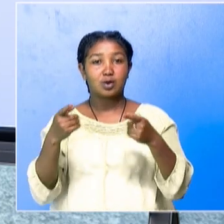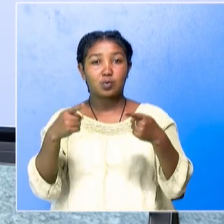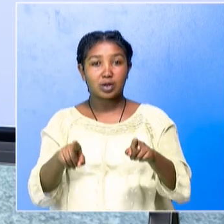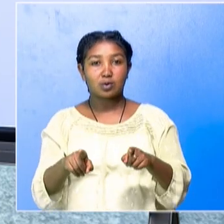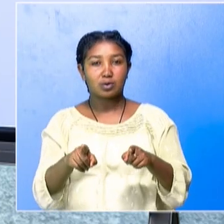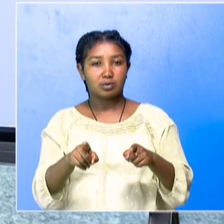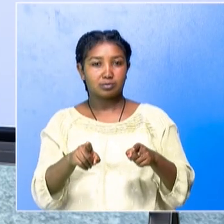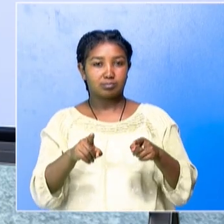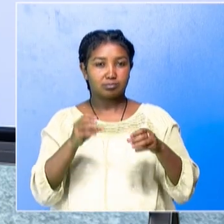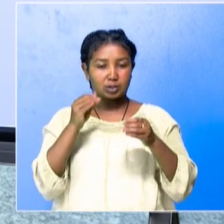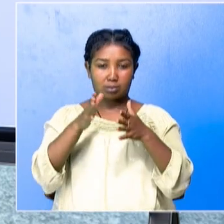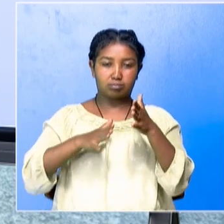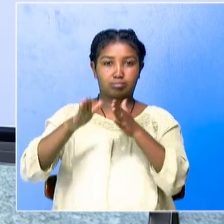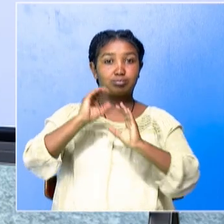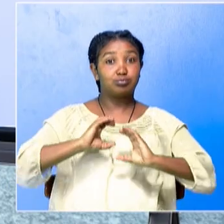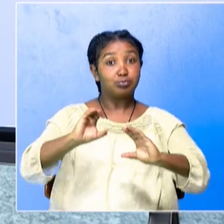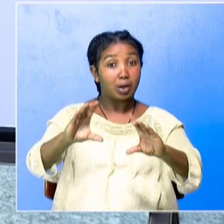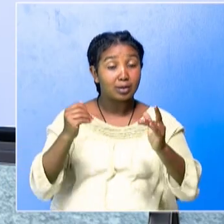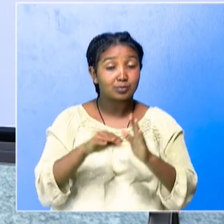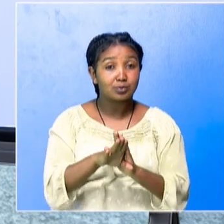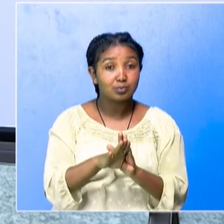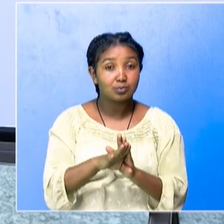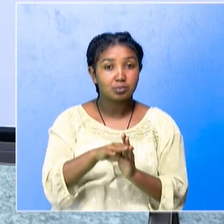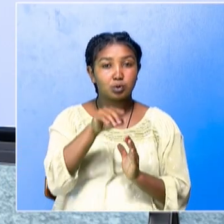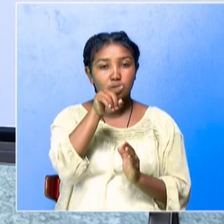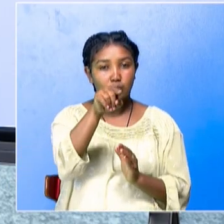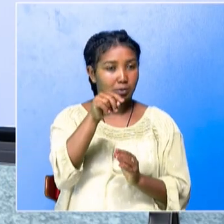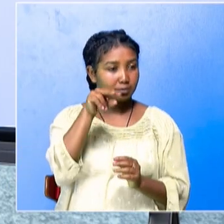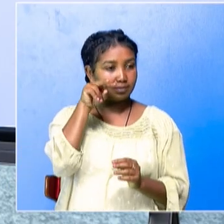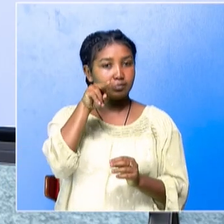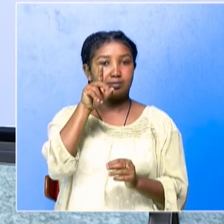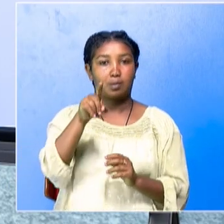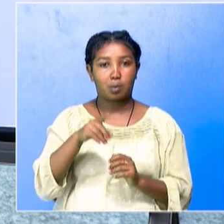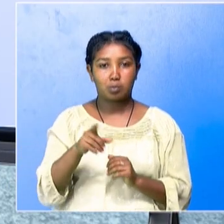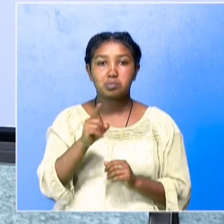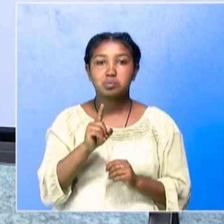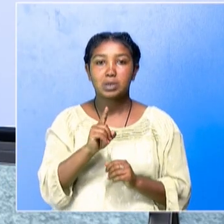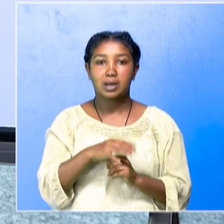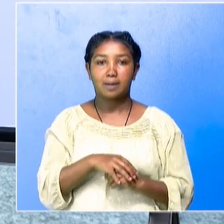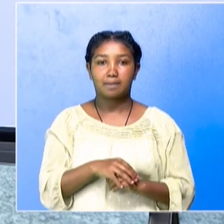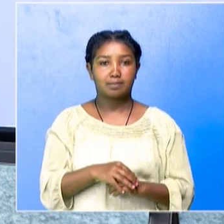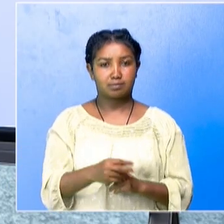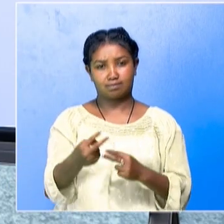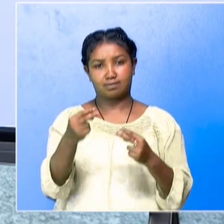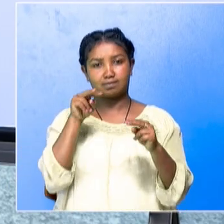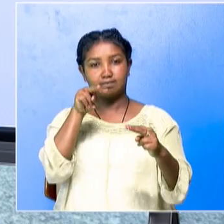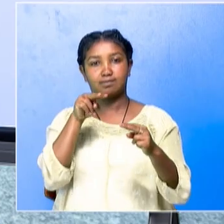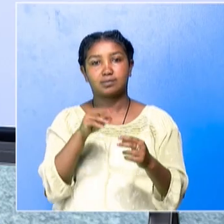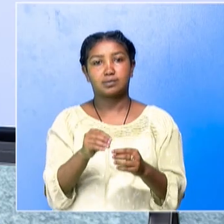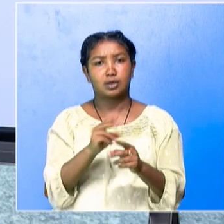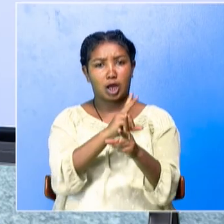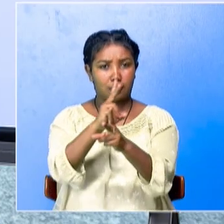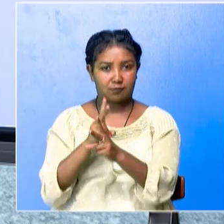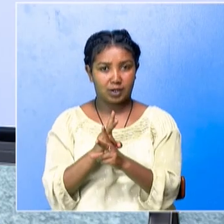your teachers are teaching in the classroom, what you have to do is listening them